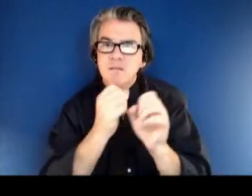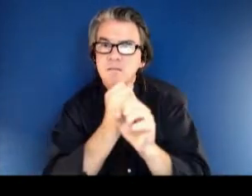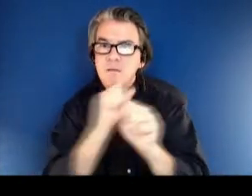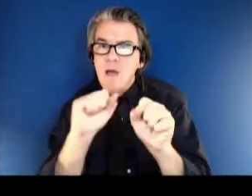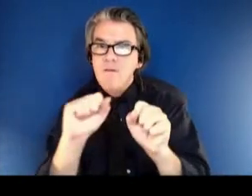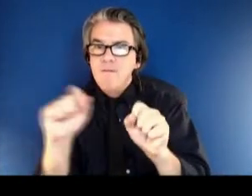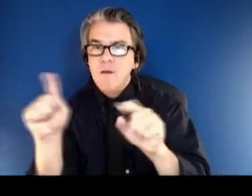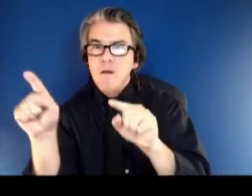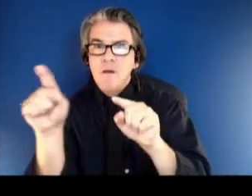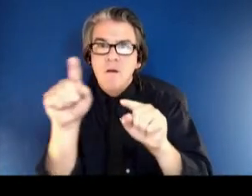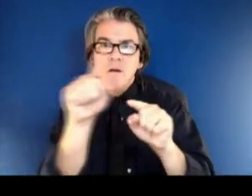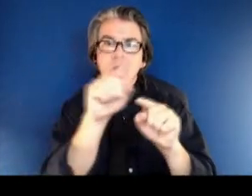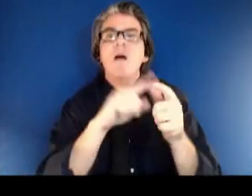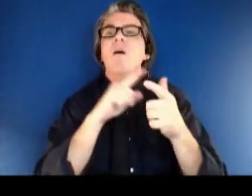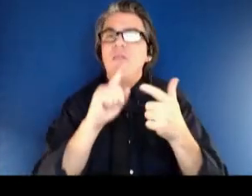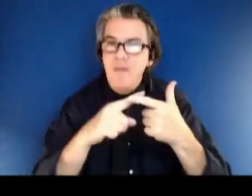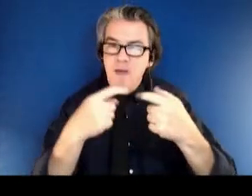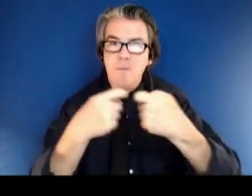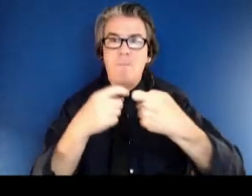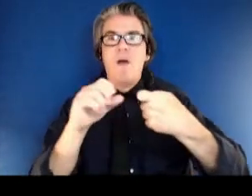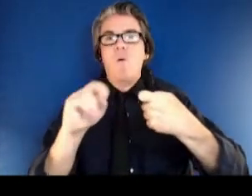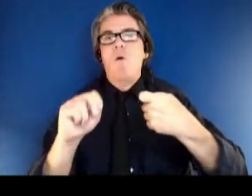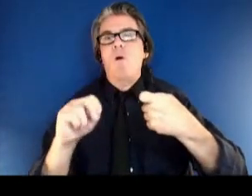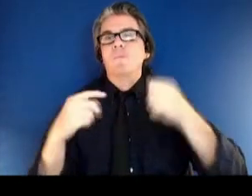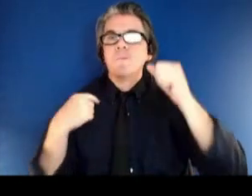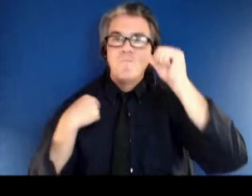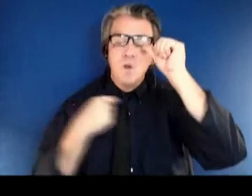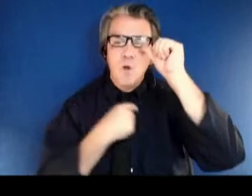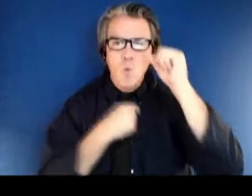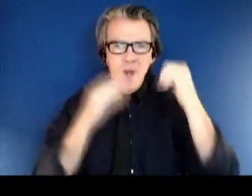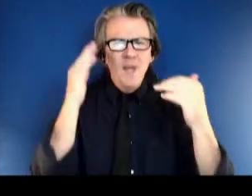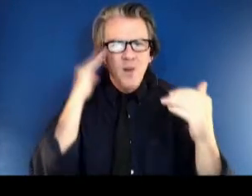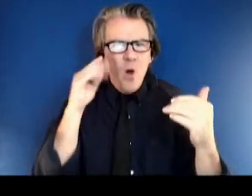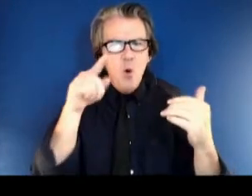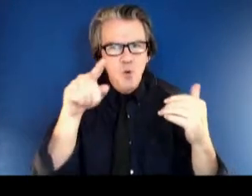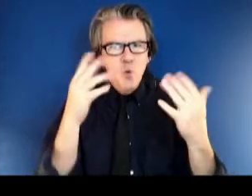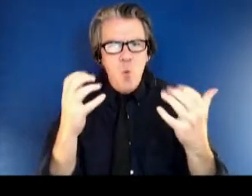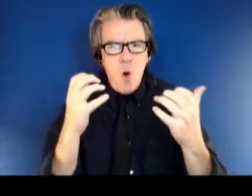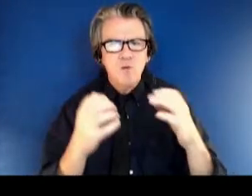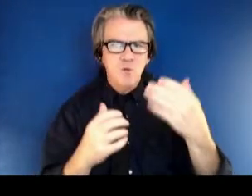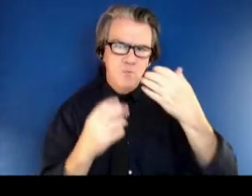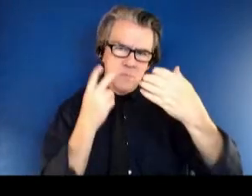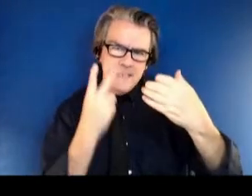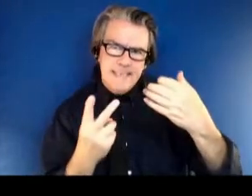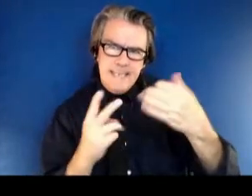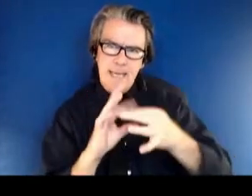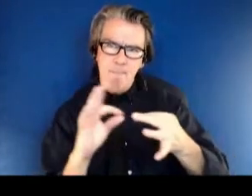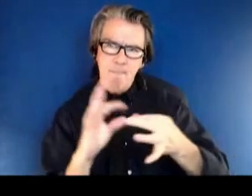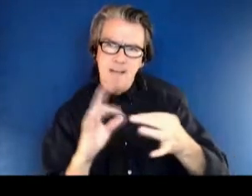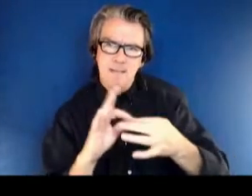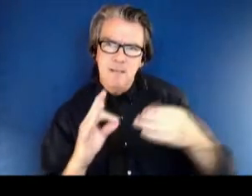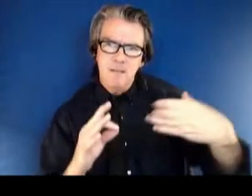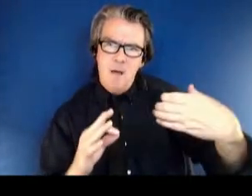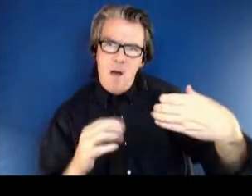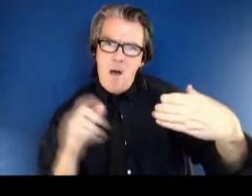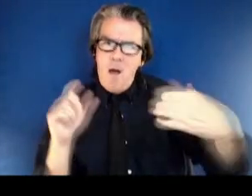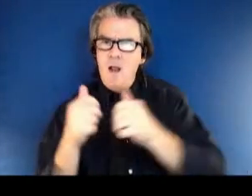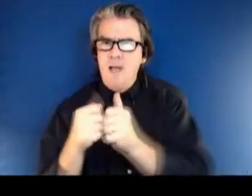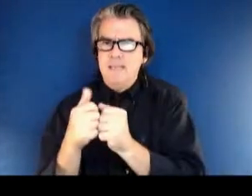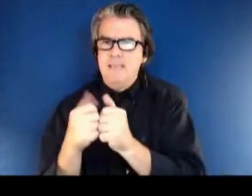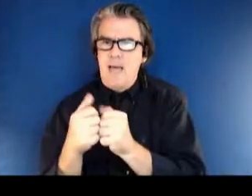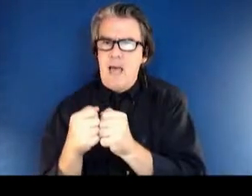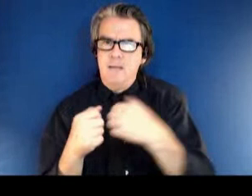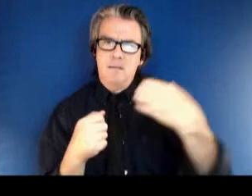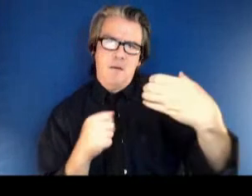Our customers want to know when their lights are going to be back on so that they can make appropriate arrangements. we completely understand that, and we